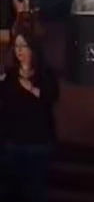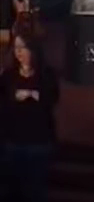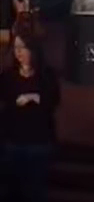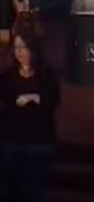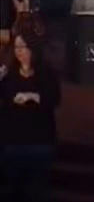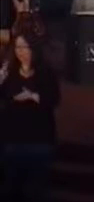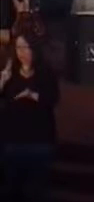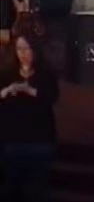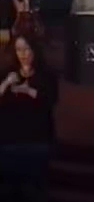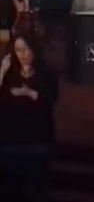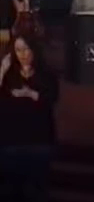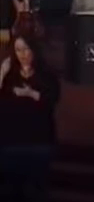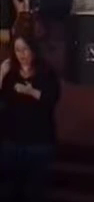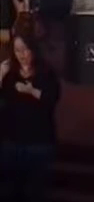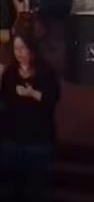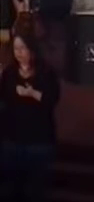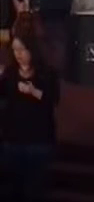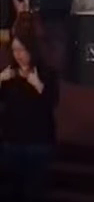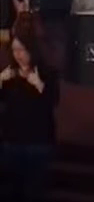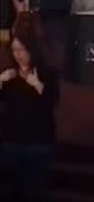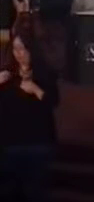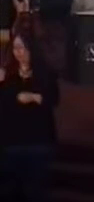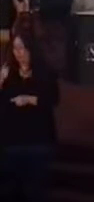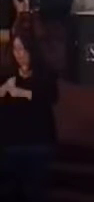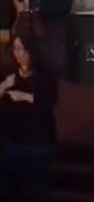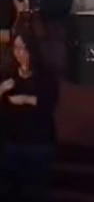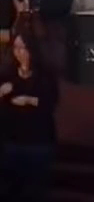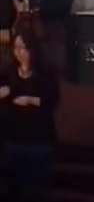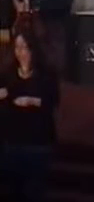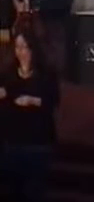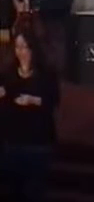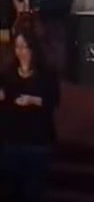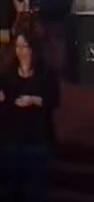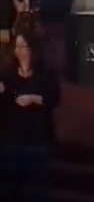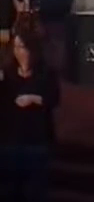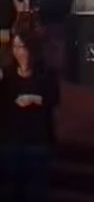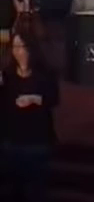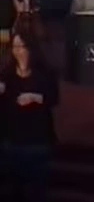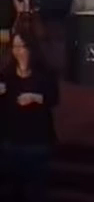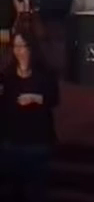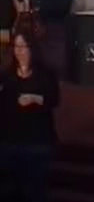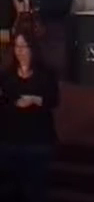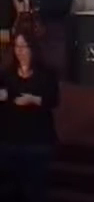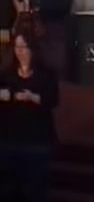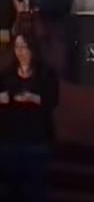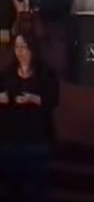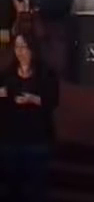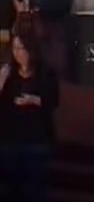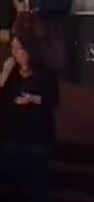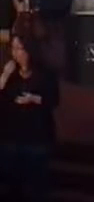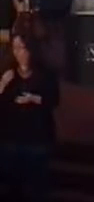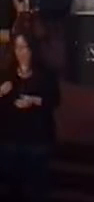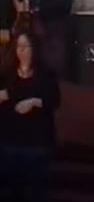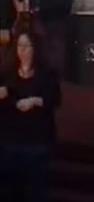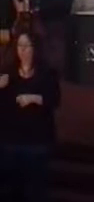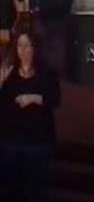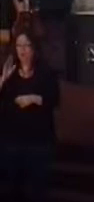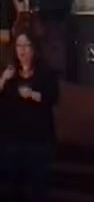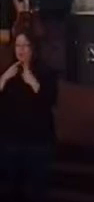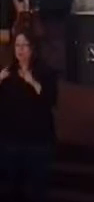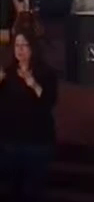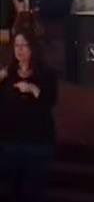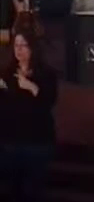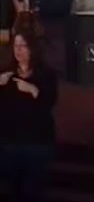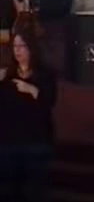can cook the proper amount of food. And then after service, Mr. Sam Haney is going to be making an announcement about the yard sale that will be taking place